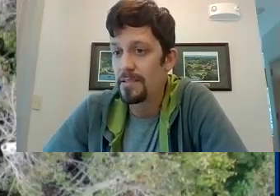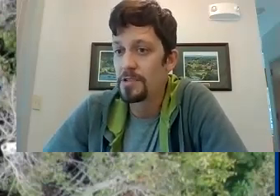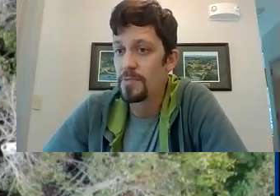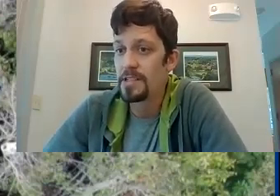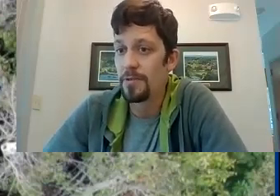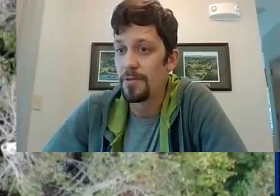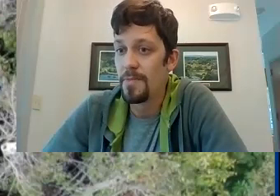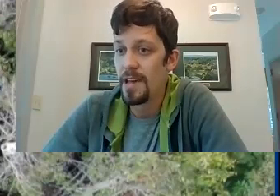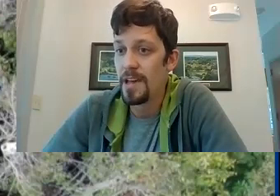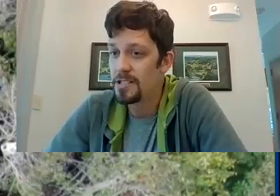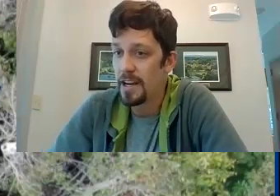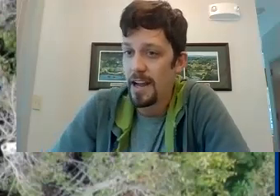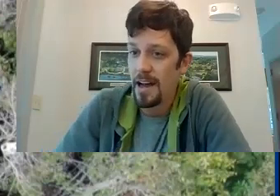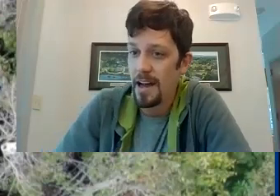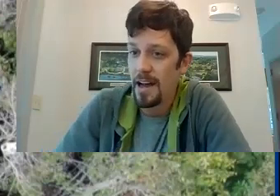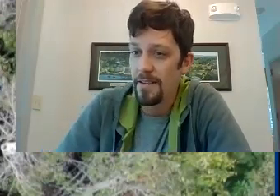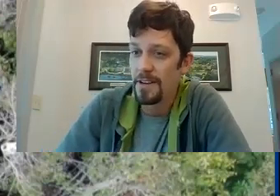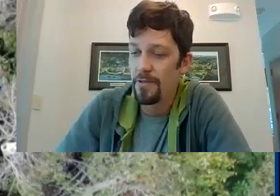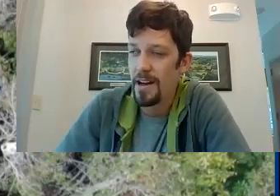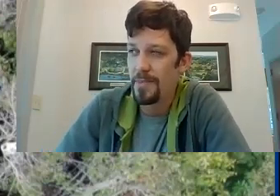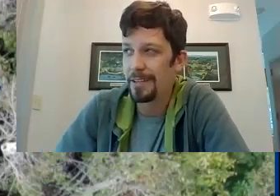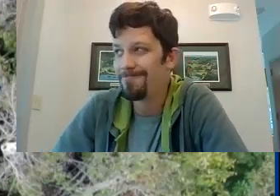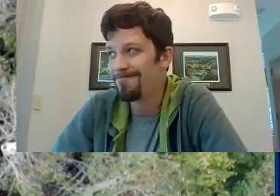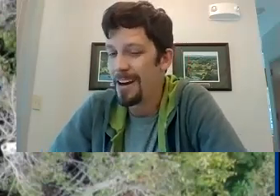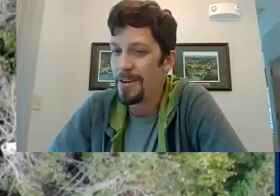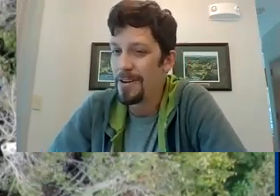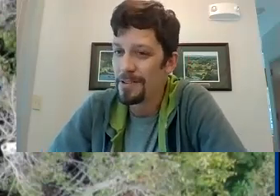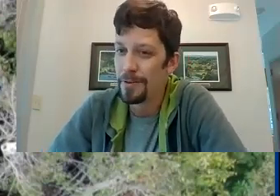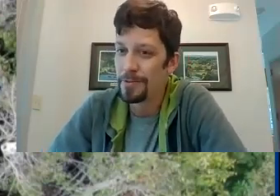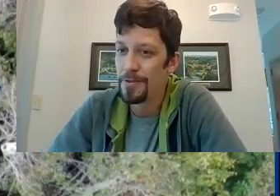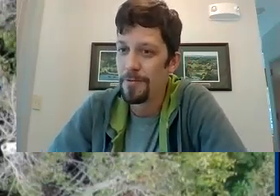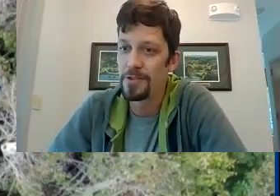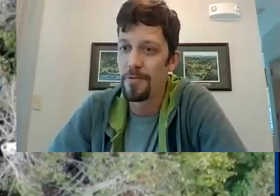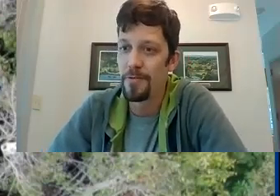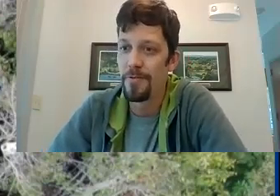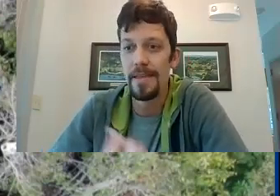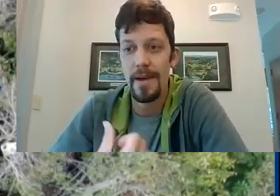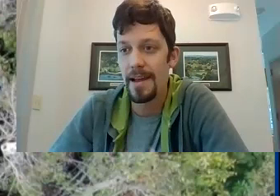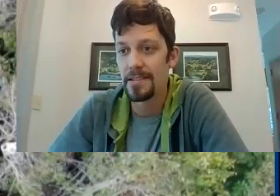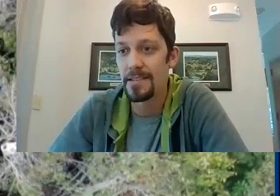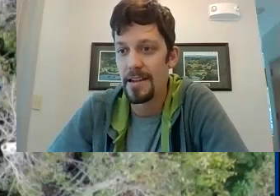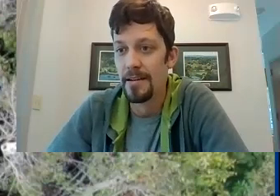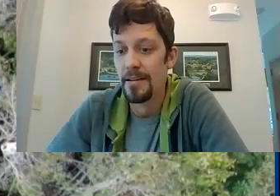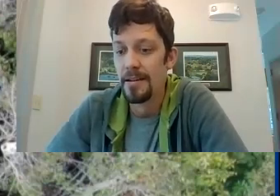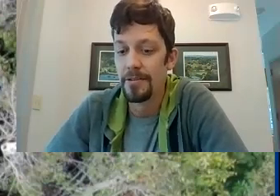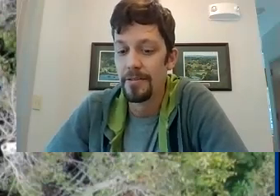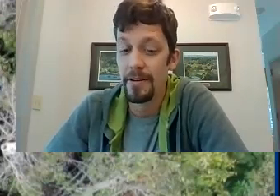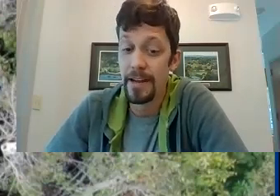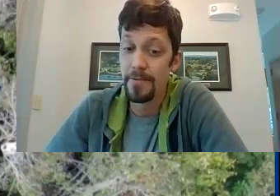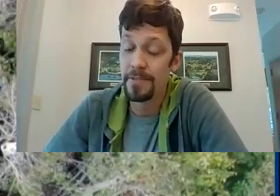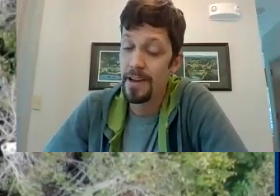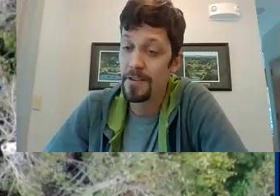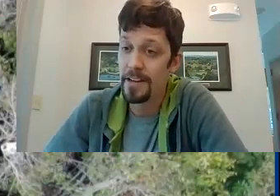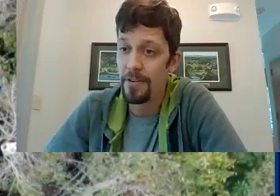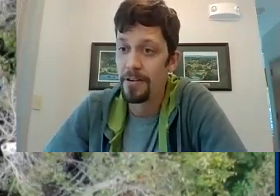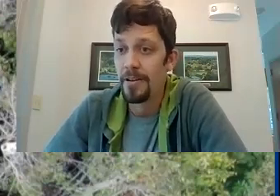other species that will come in and just check it out and venture around and be like, I don't know, it's a little too fresh water for me, and they're back out to sea. So there again, with